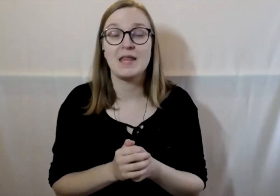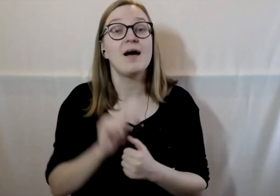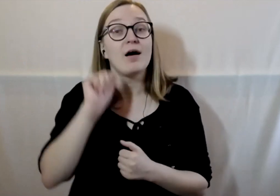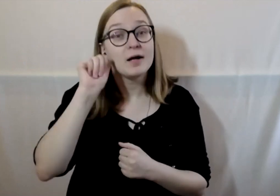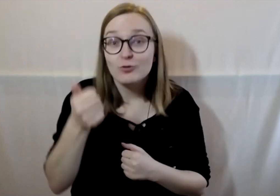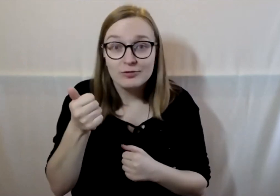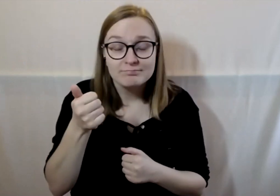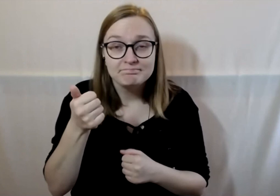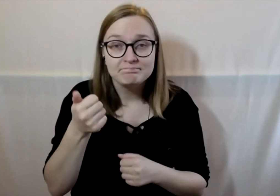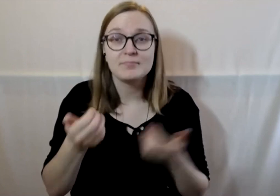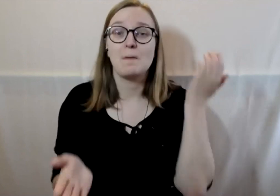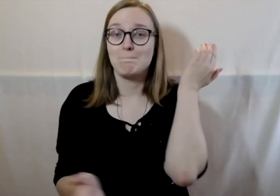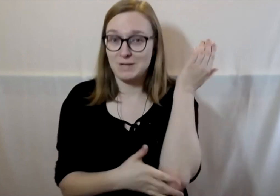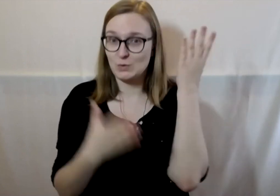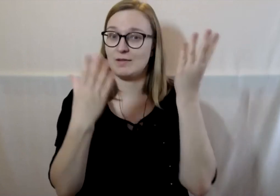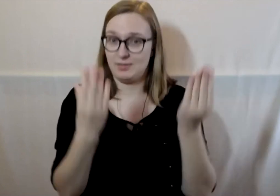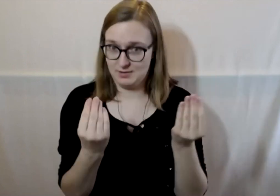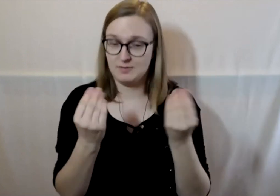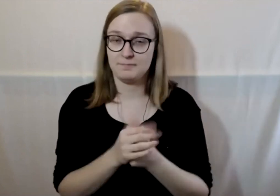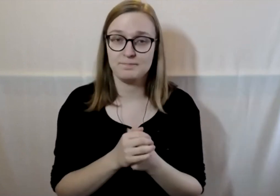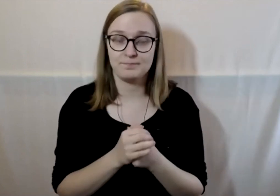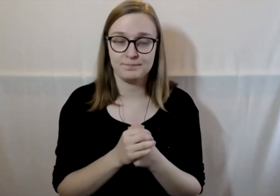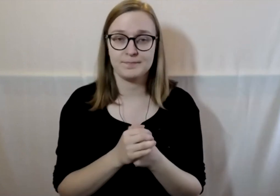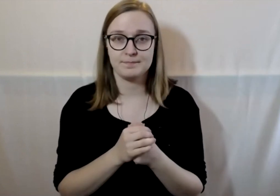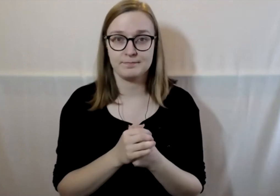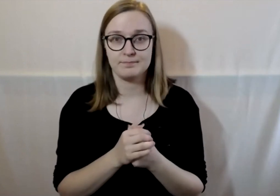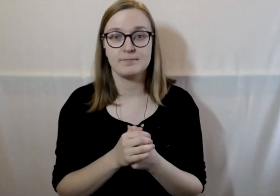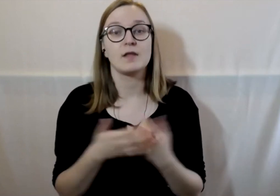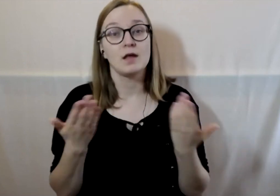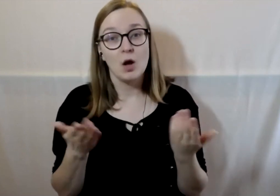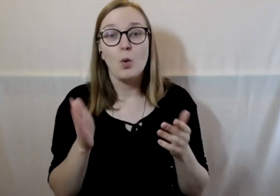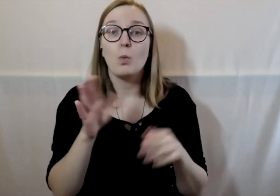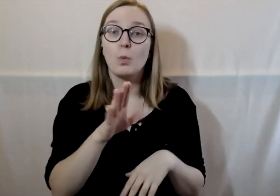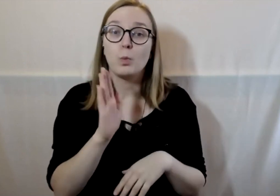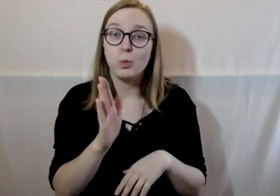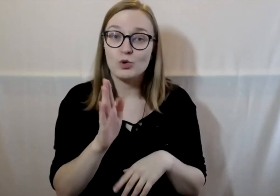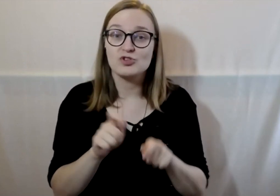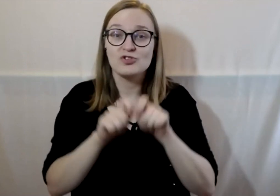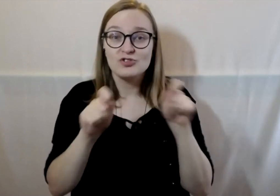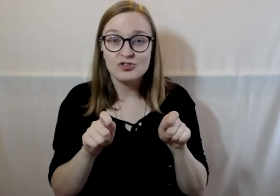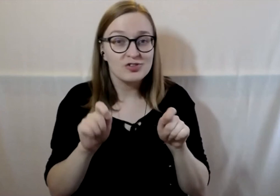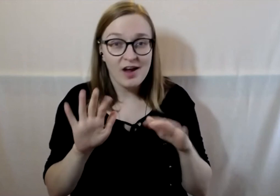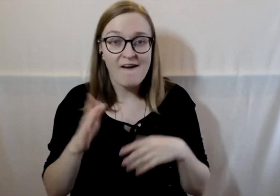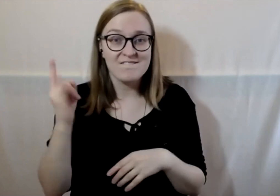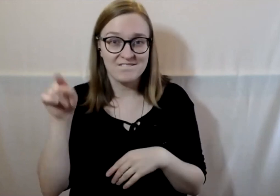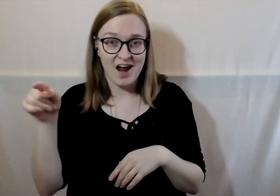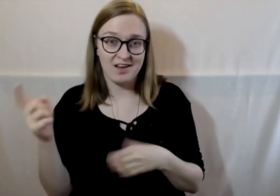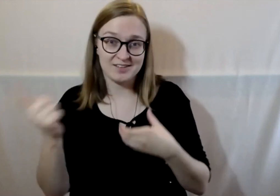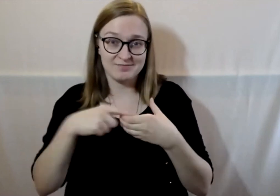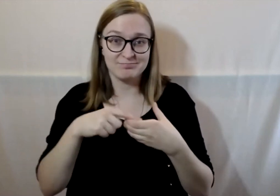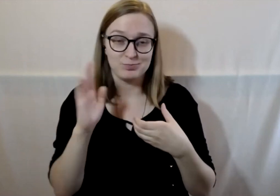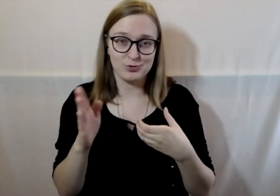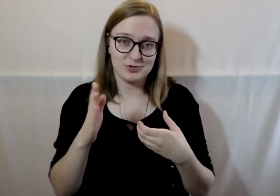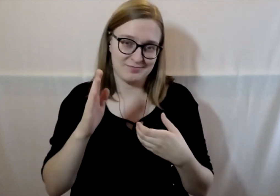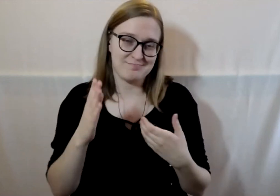our last day, as we said, we're going to start with a student speaking to us about giving their